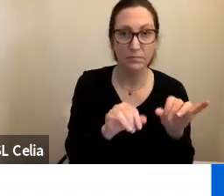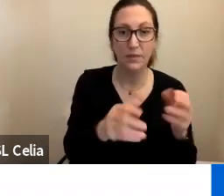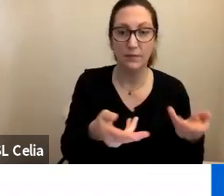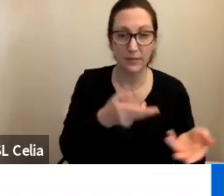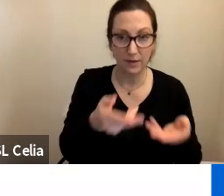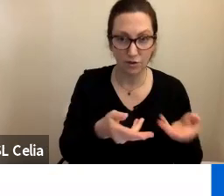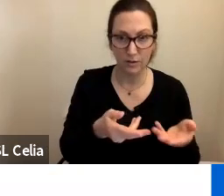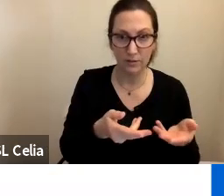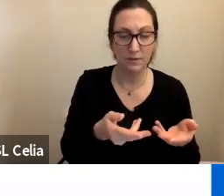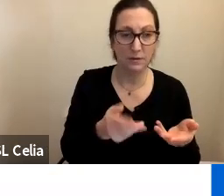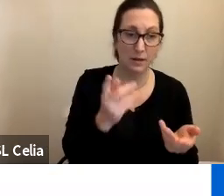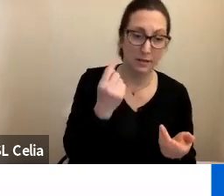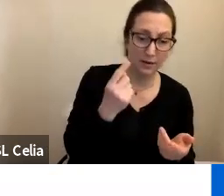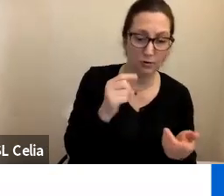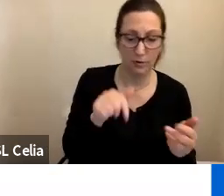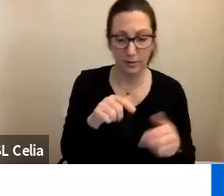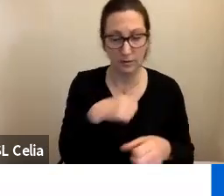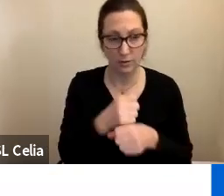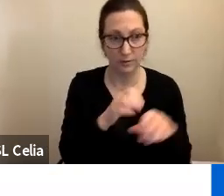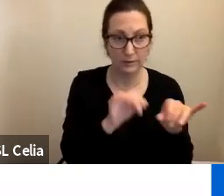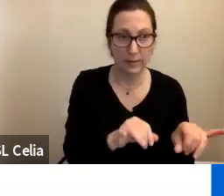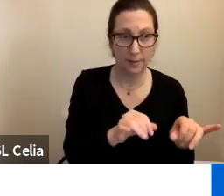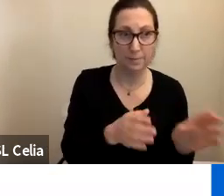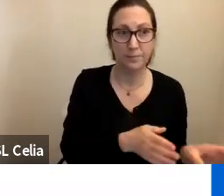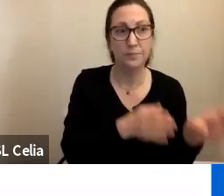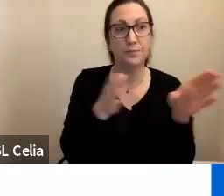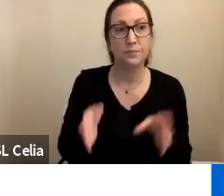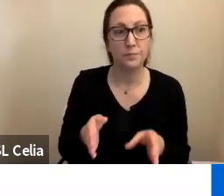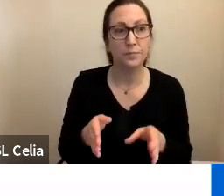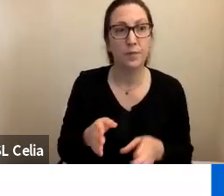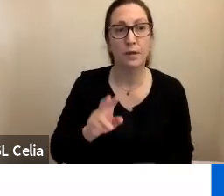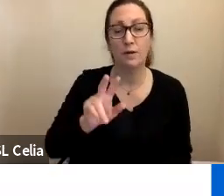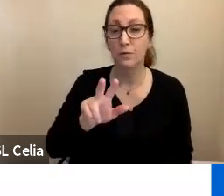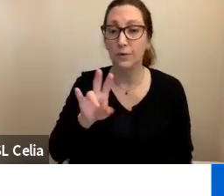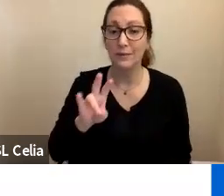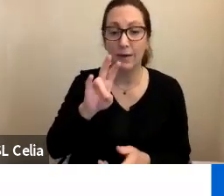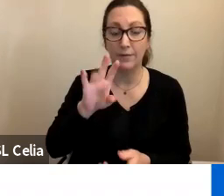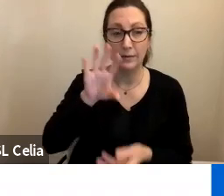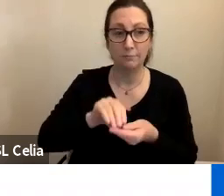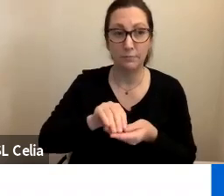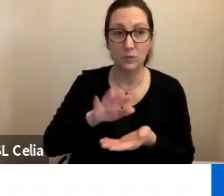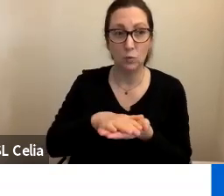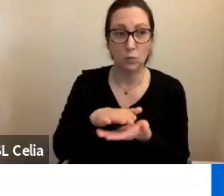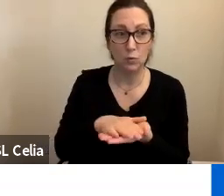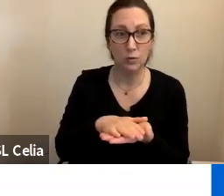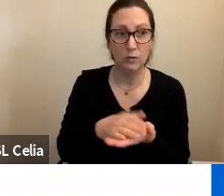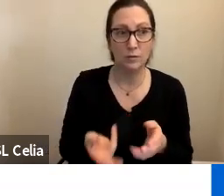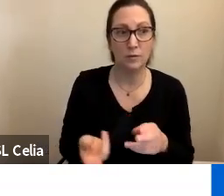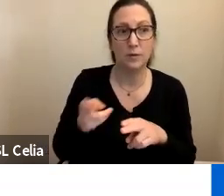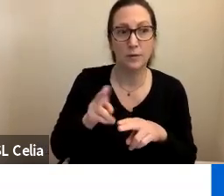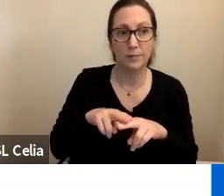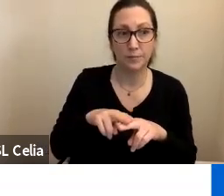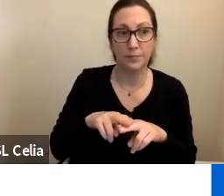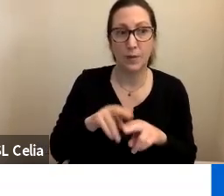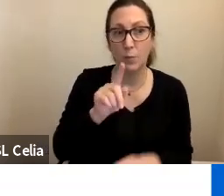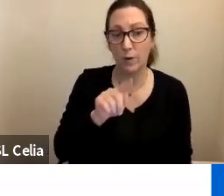invitations from last year to this year. The next set of schools, 37, had an increase of 1 to